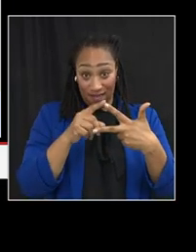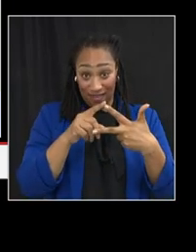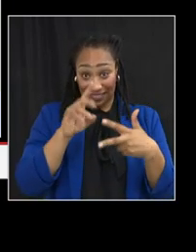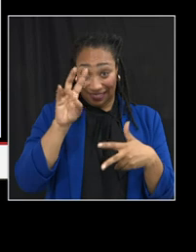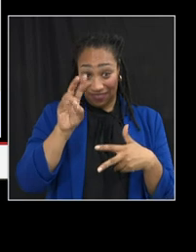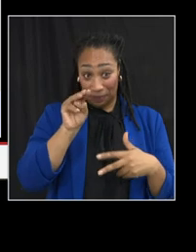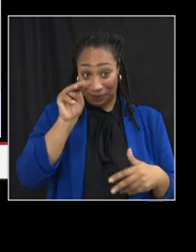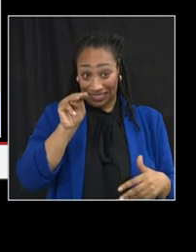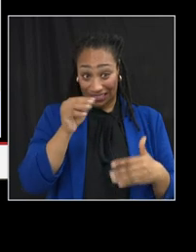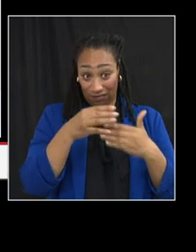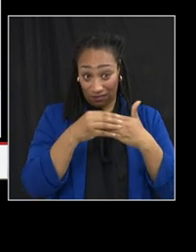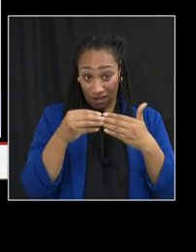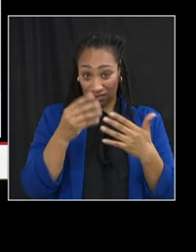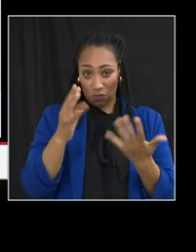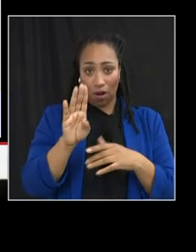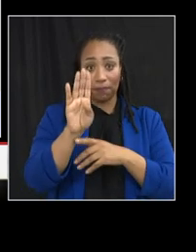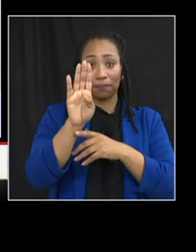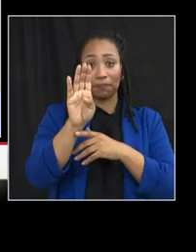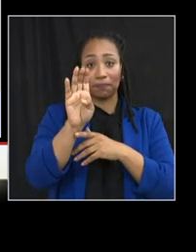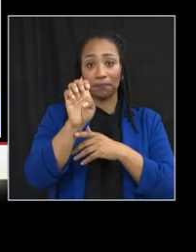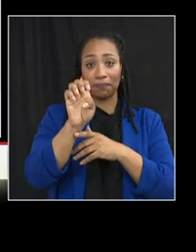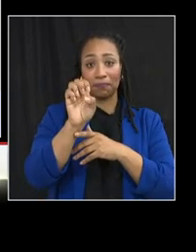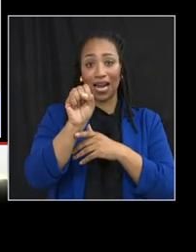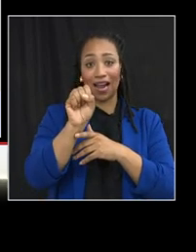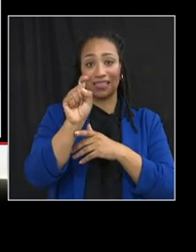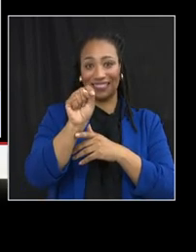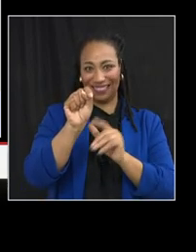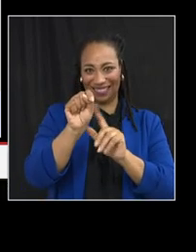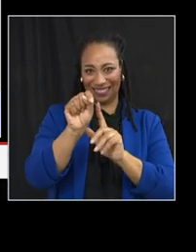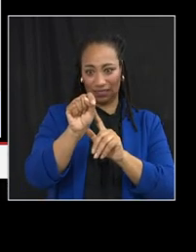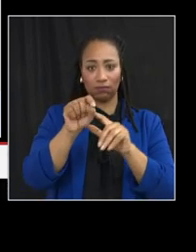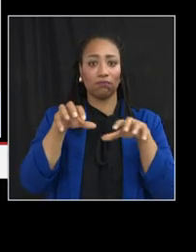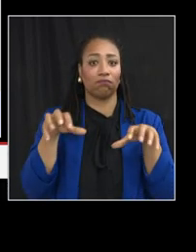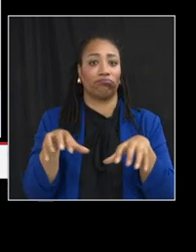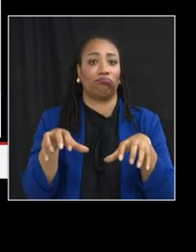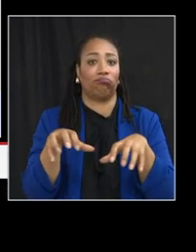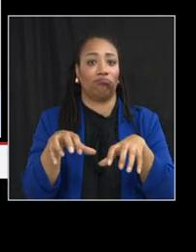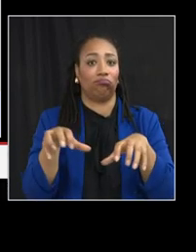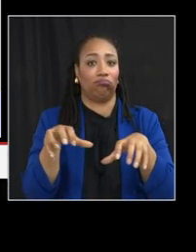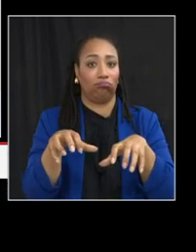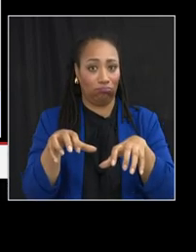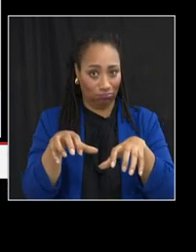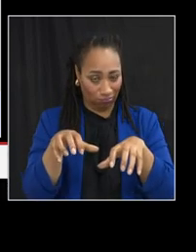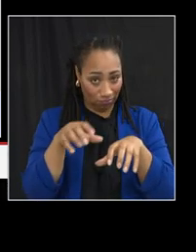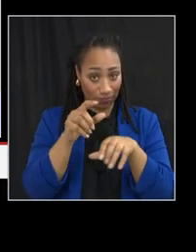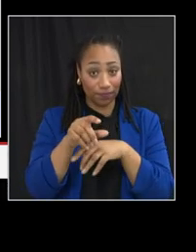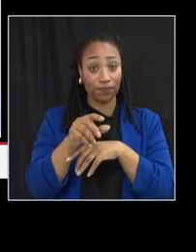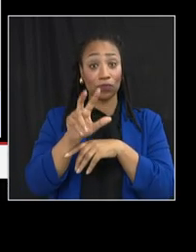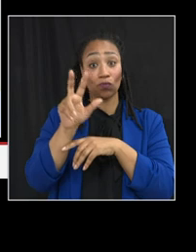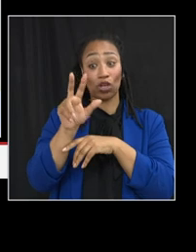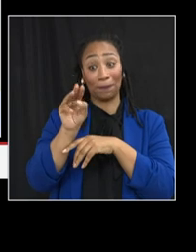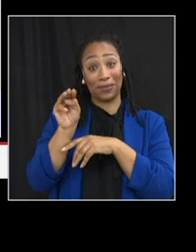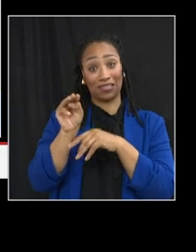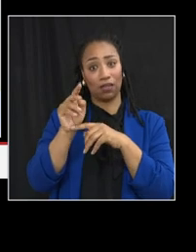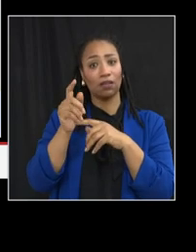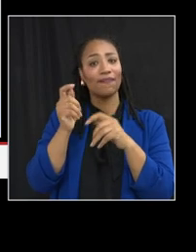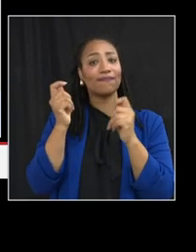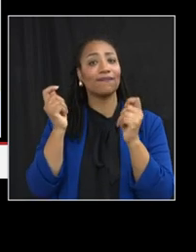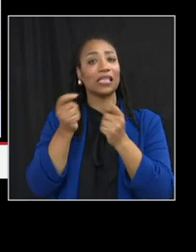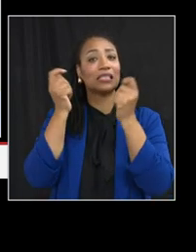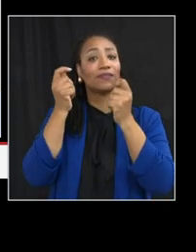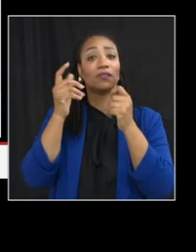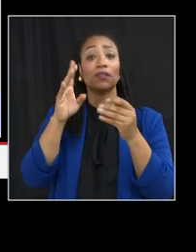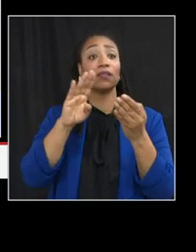D.C. And then $3 million to support our festival fund, to make sure that we can support community groups who want to have festivals here in